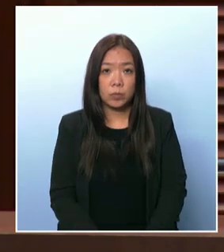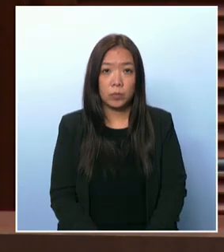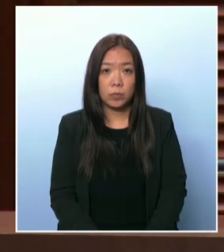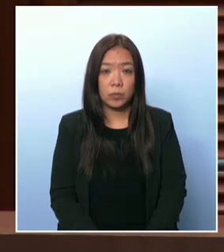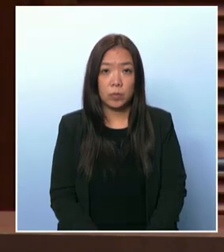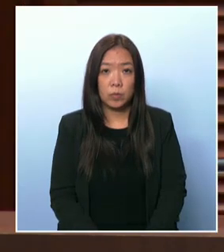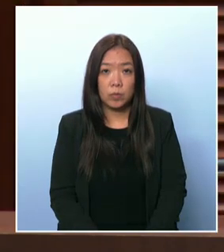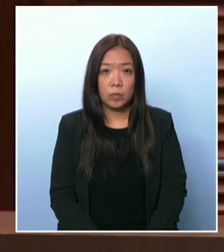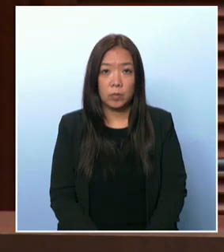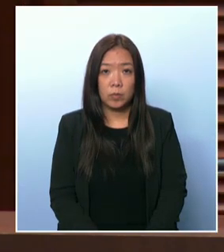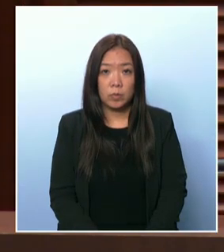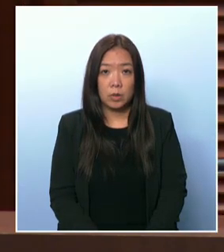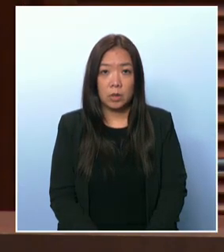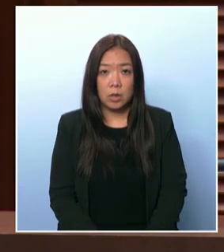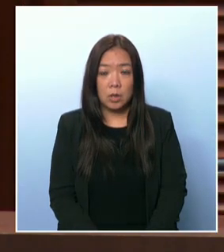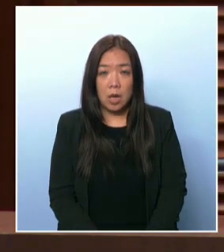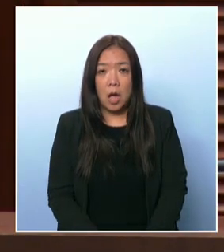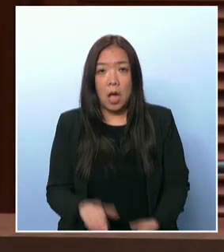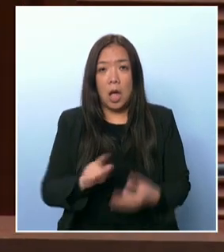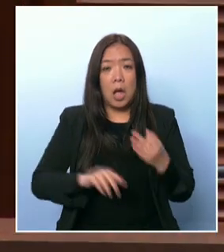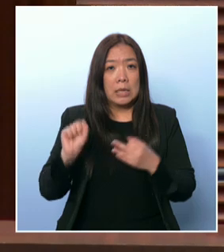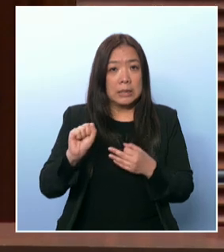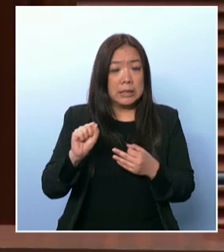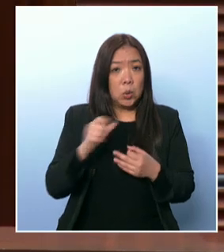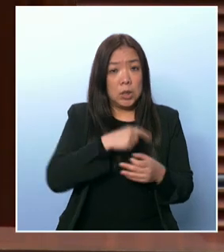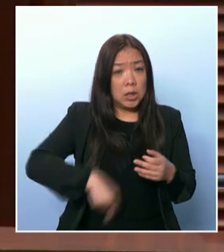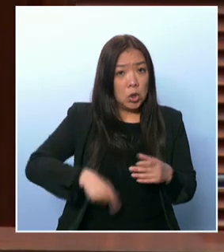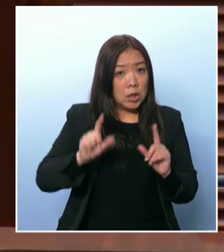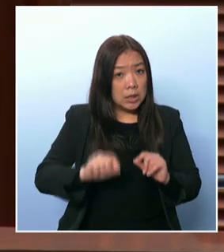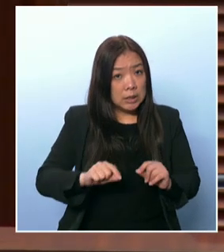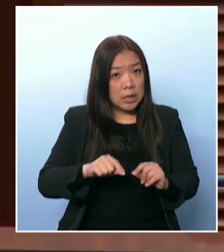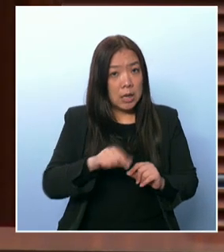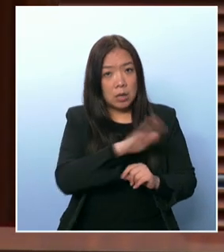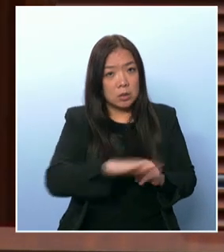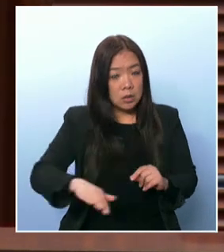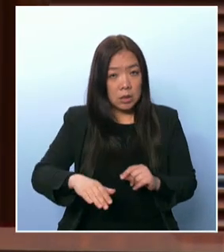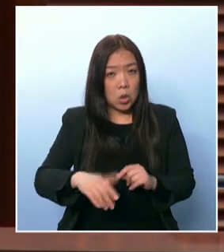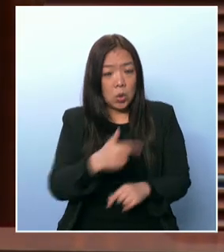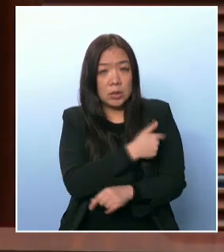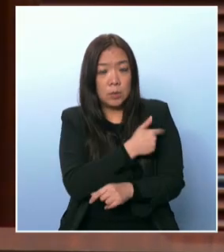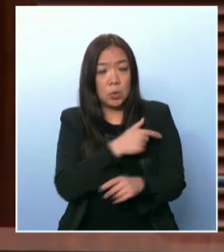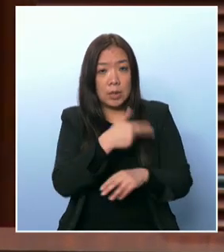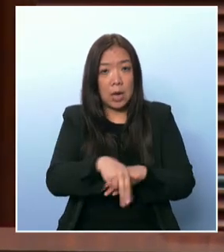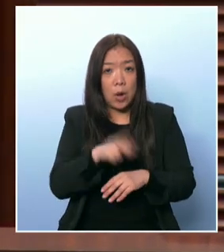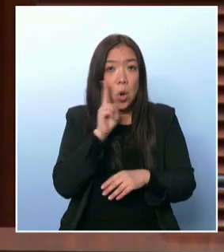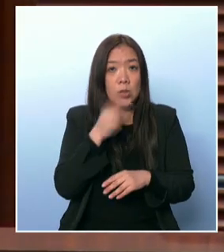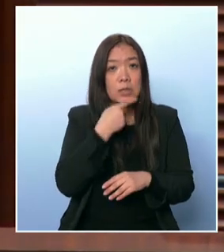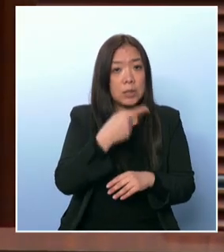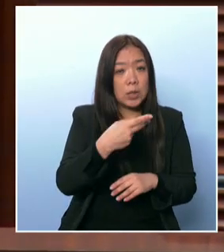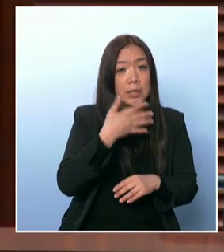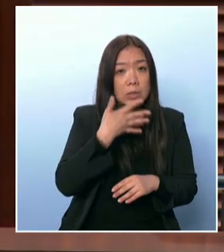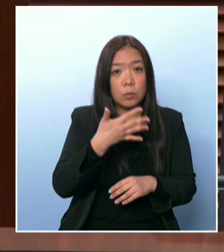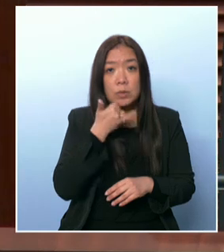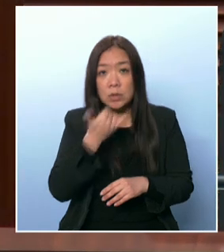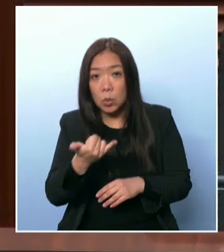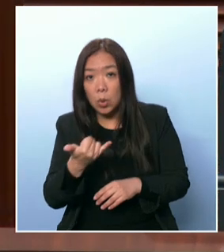how many school students need to receive vaccination in their lifetime? So does Mr. Peter Shield mean that